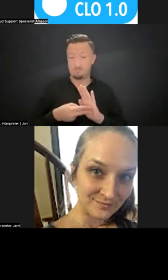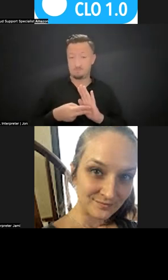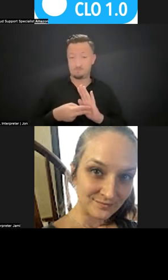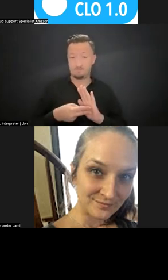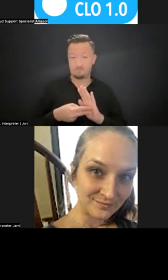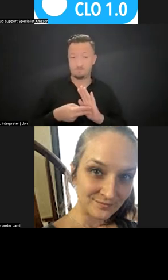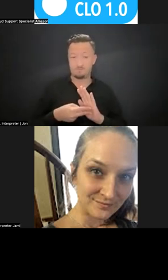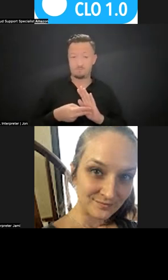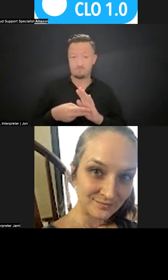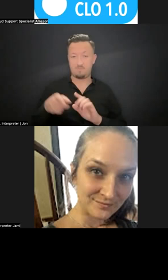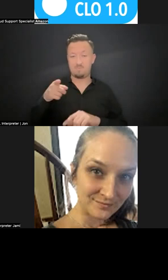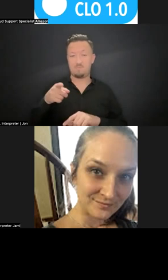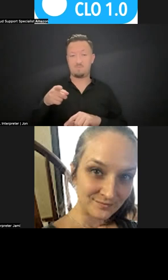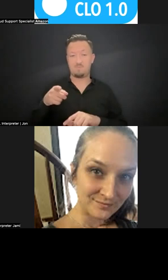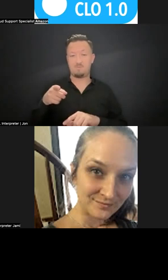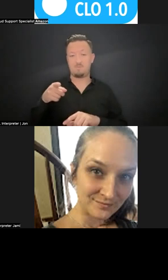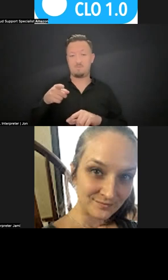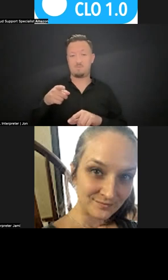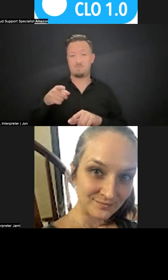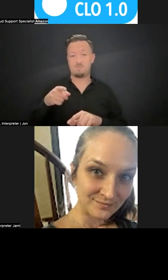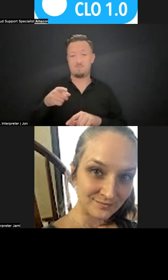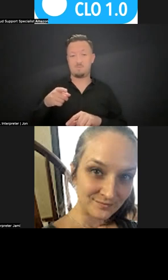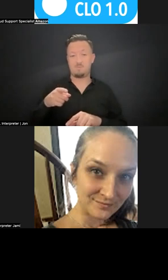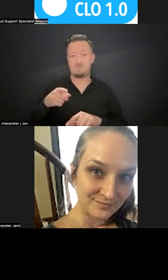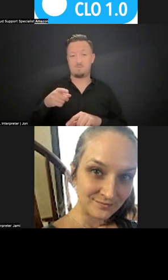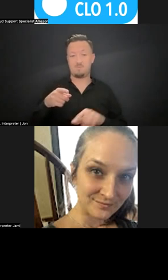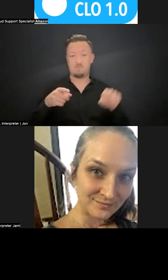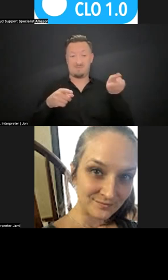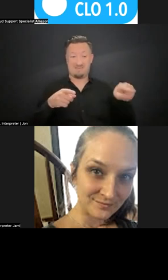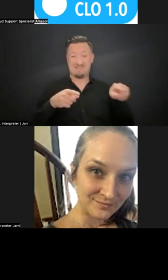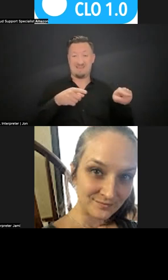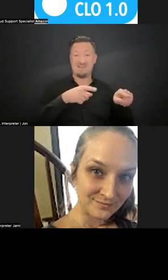the non-cloud compute model, you